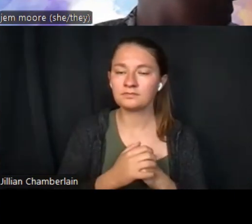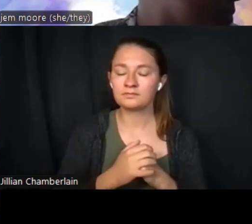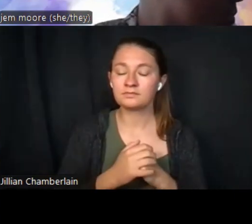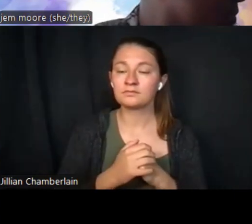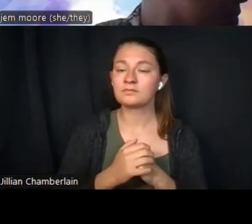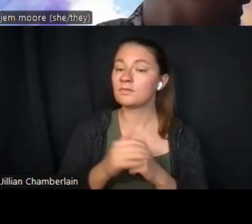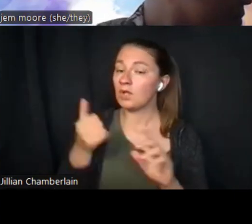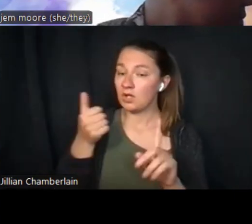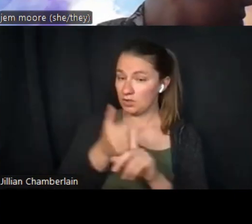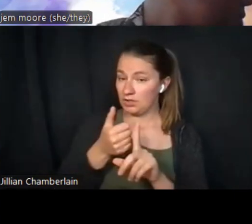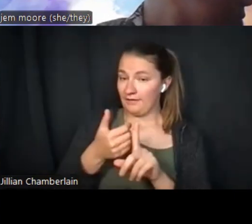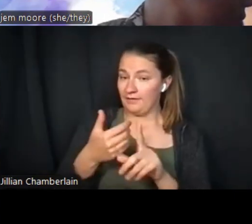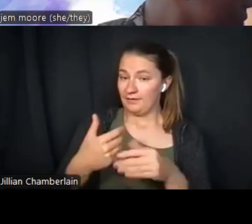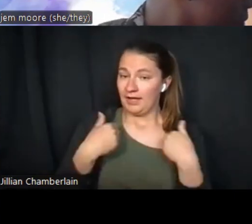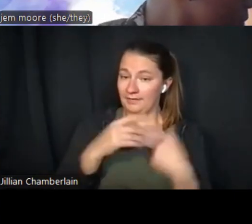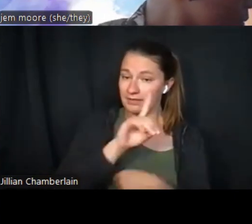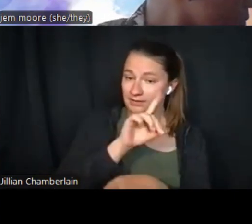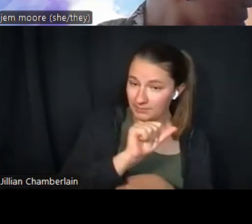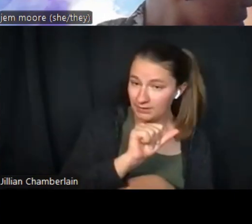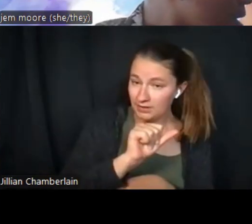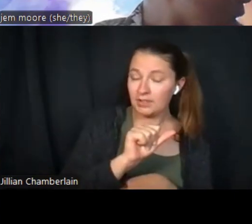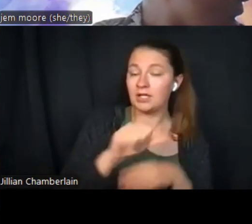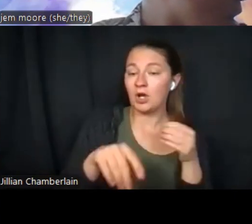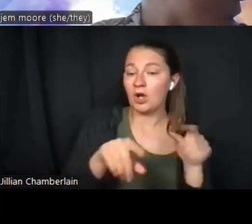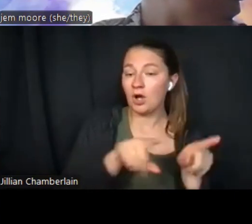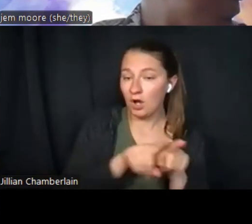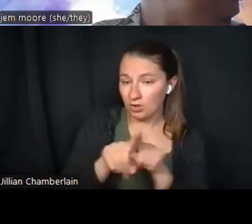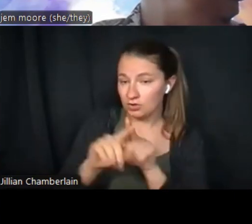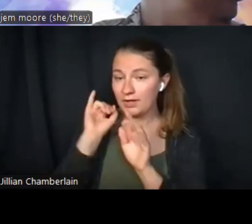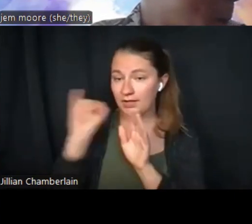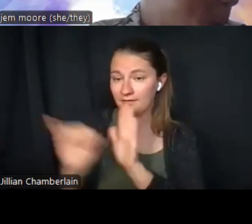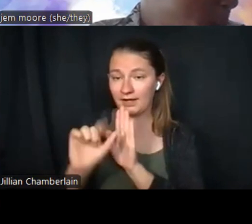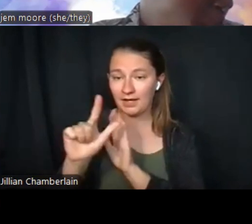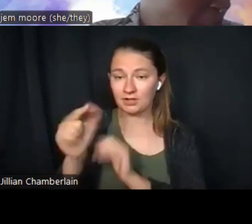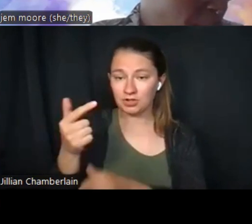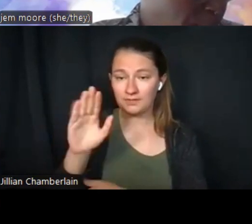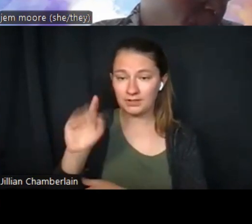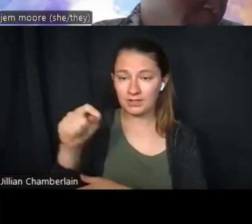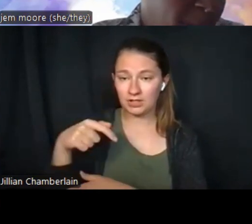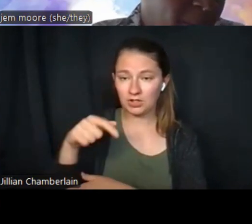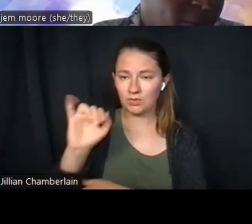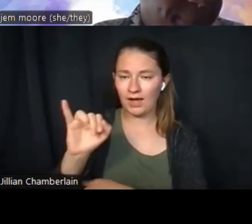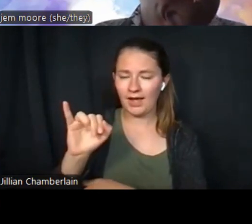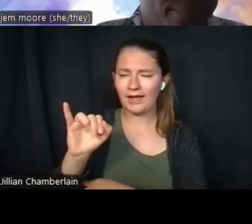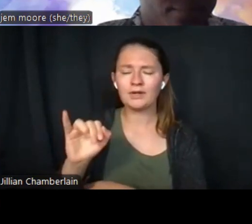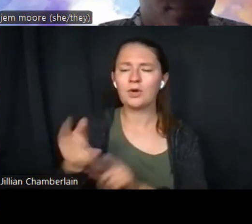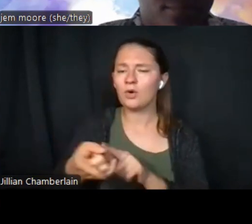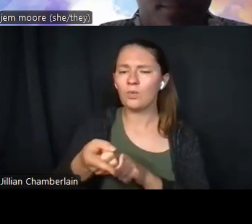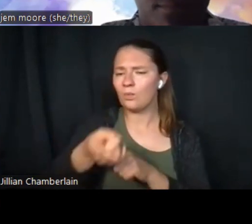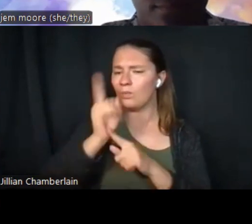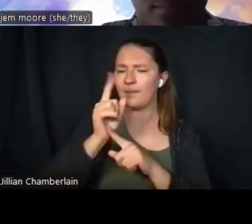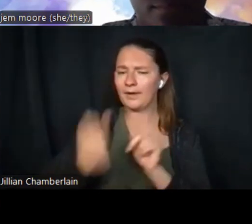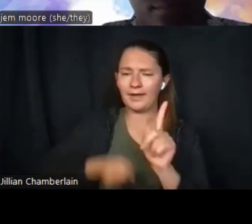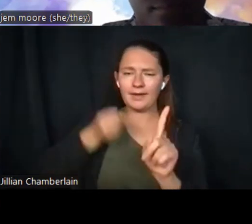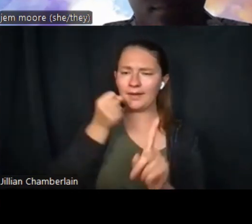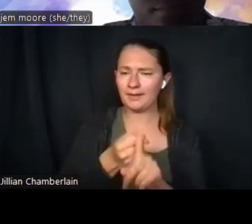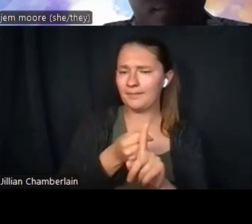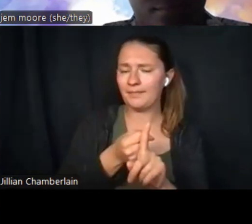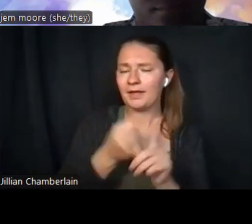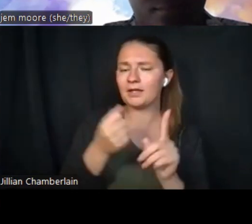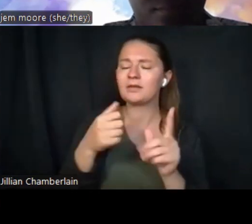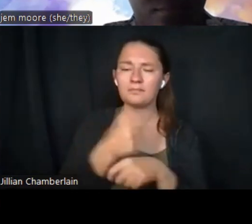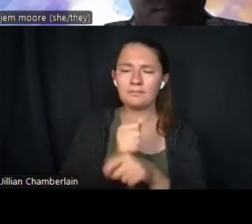disability and identifying as LGBTQIA+ empowered you to lead, advocate, or drive change in your community? Starting with